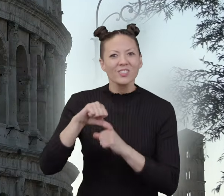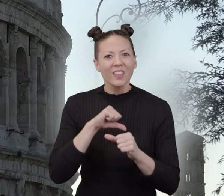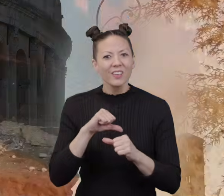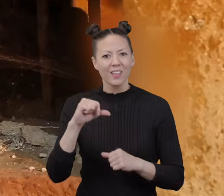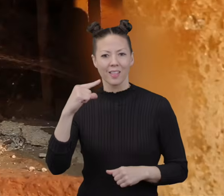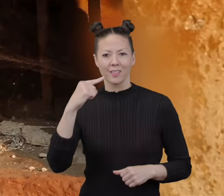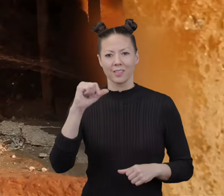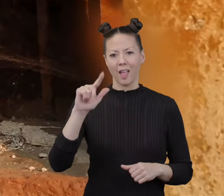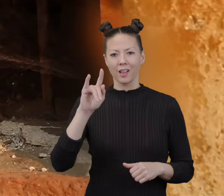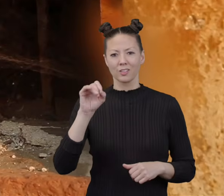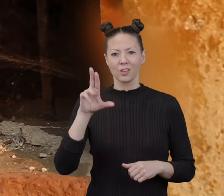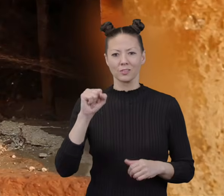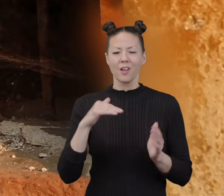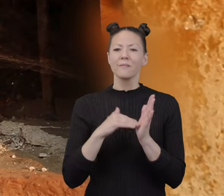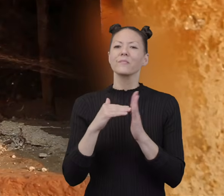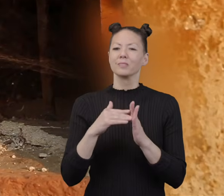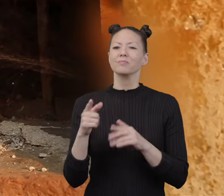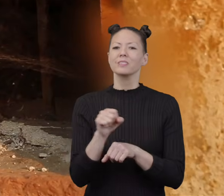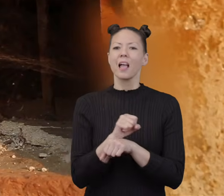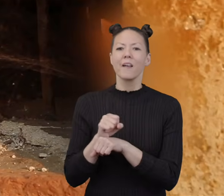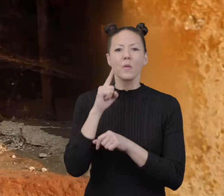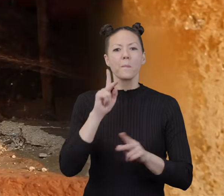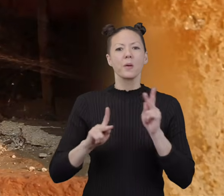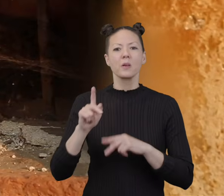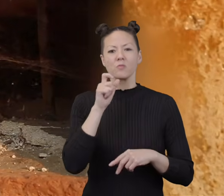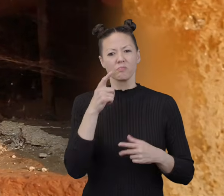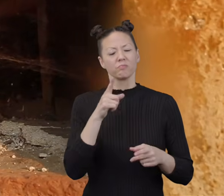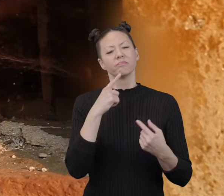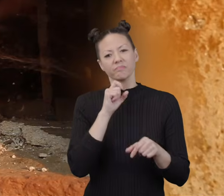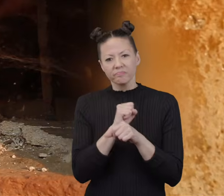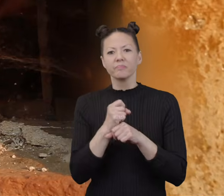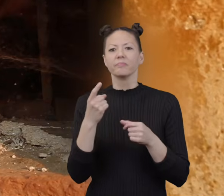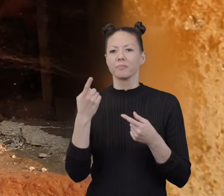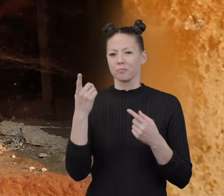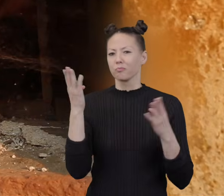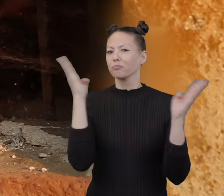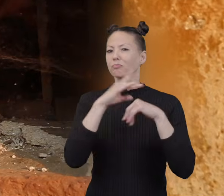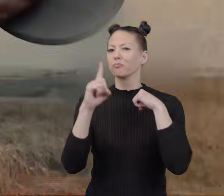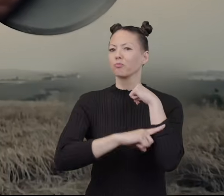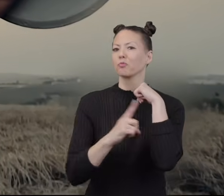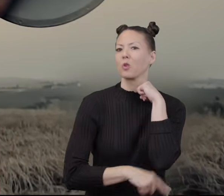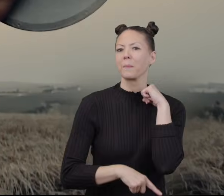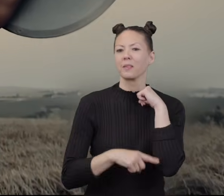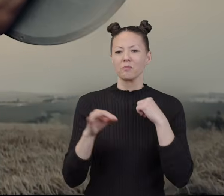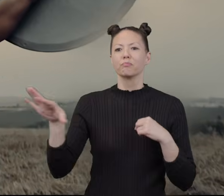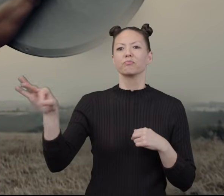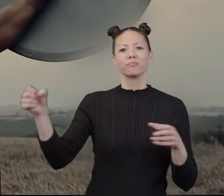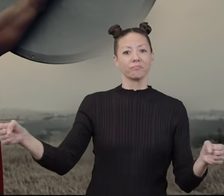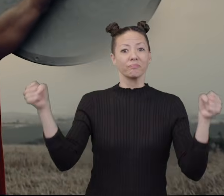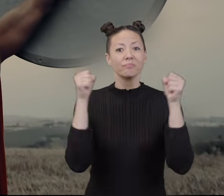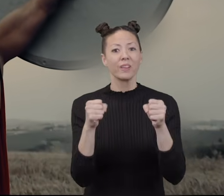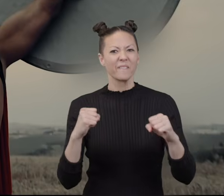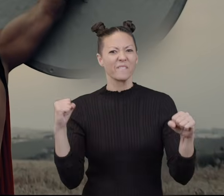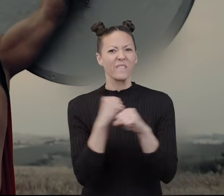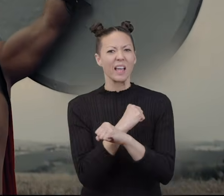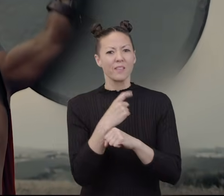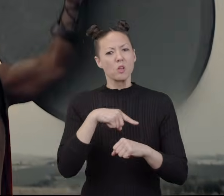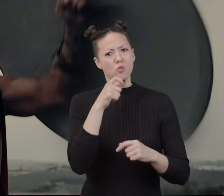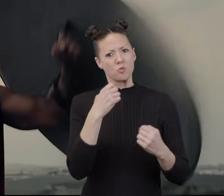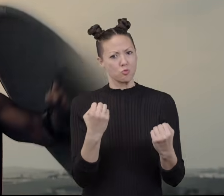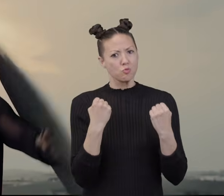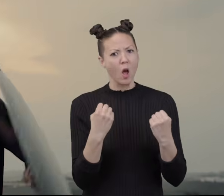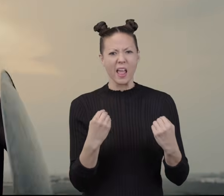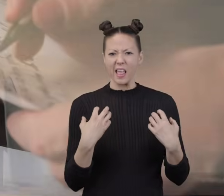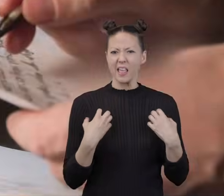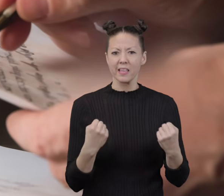other. Gladiators were often slaves or people who had committed crimes. They were chosen to fight if they were healthy and